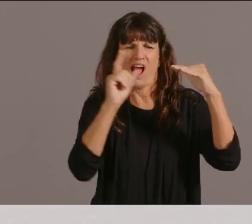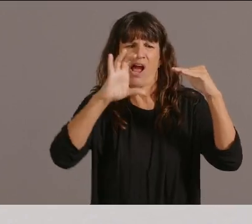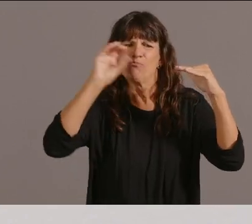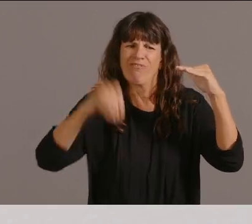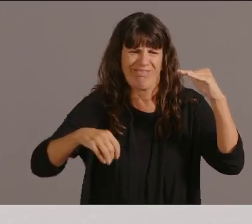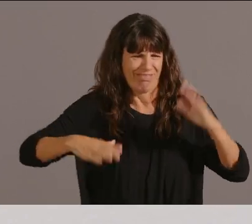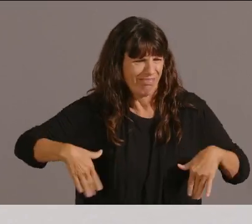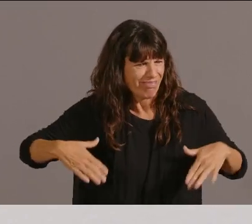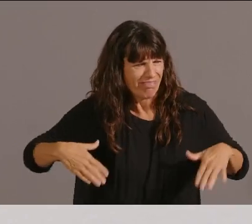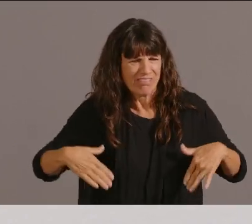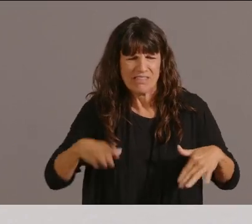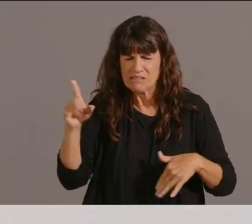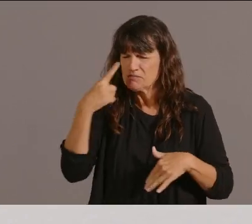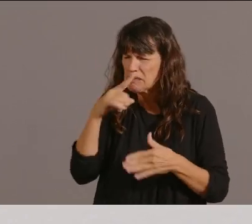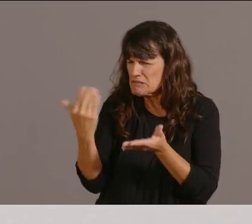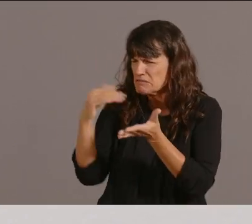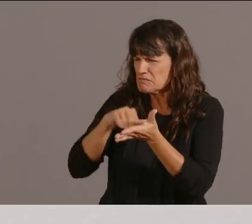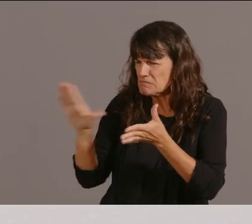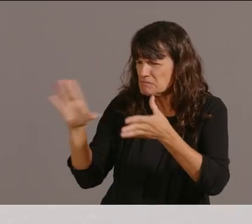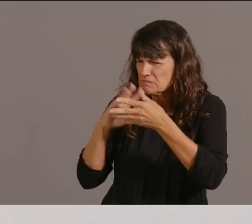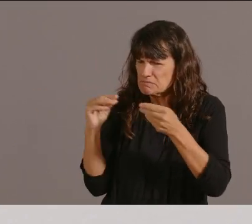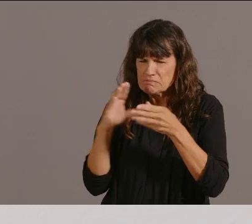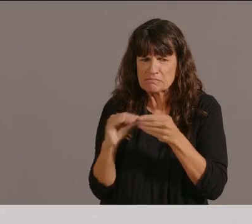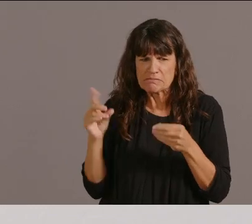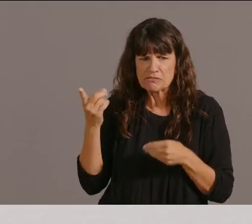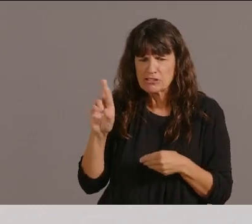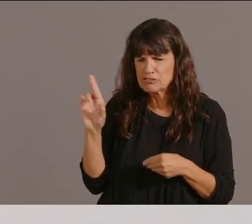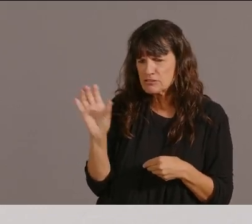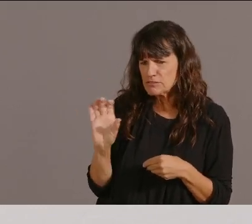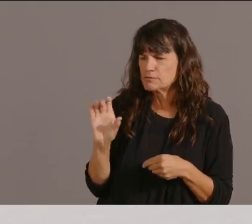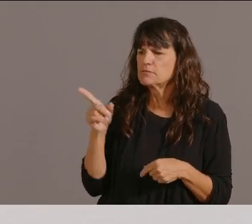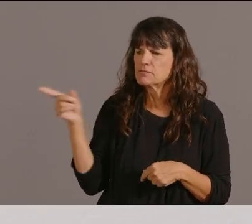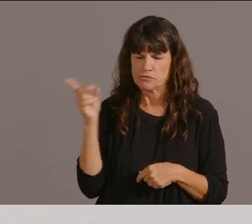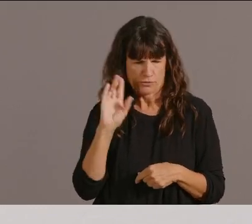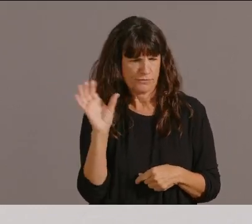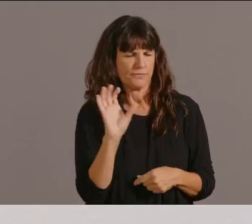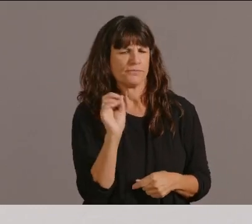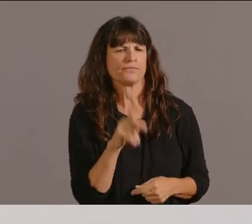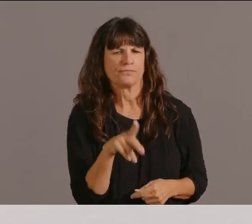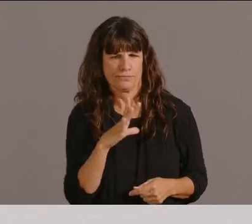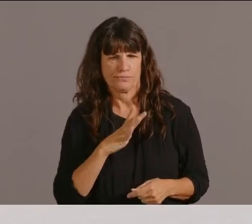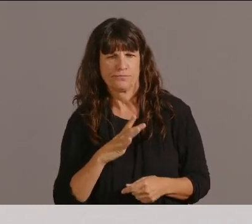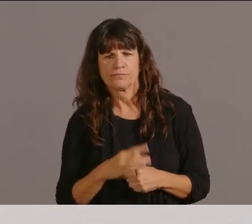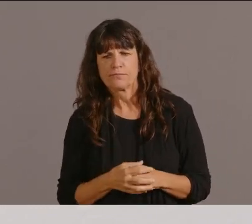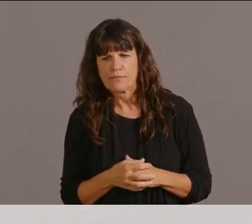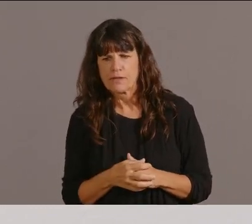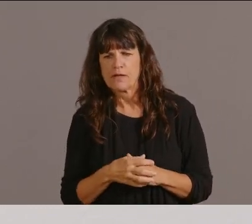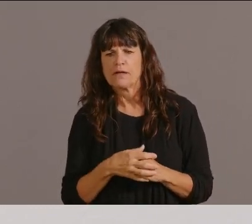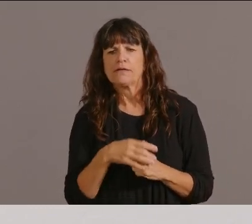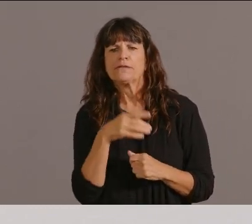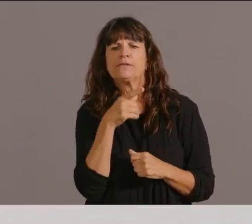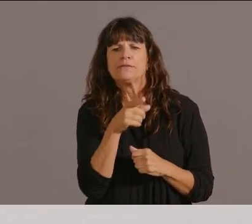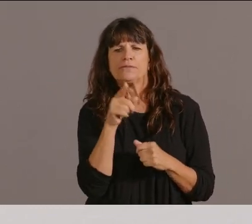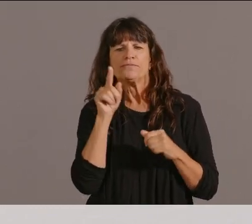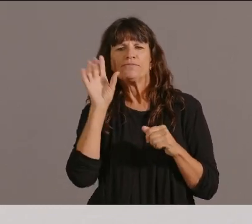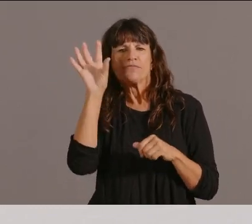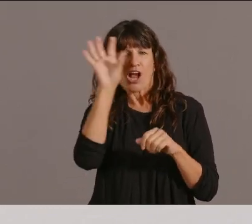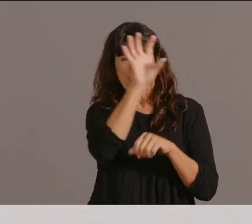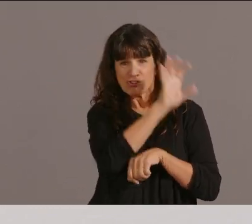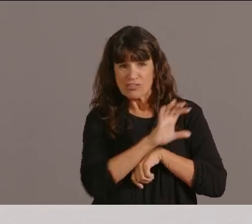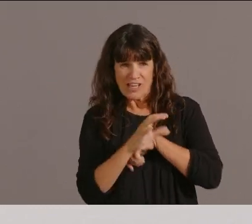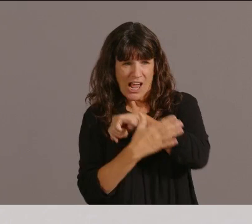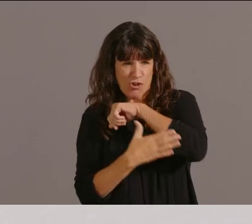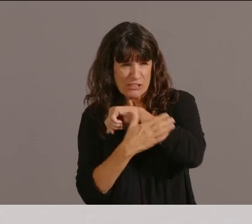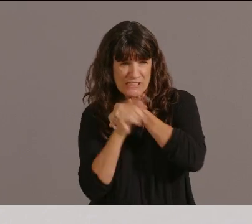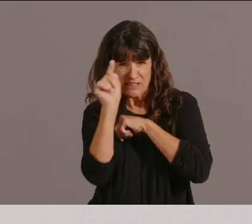it. Sure. So with those rural counties, we anticipate that some of them are going to be able to move